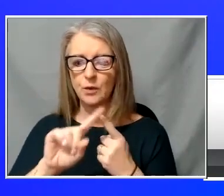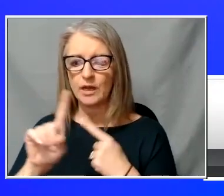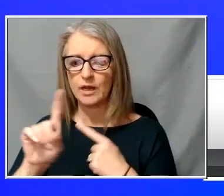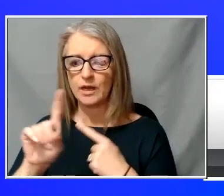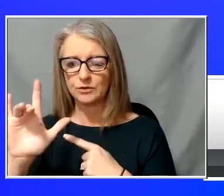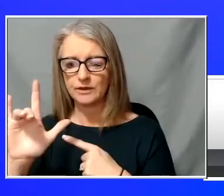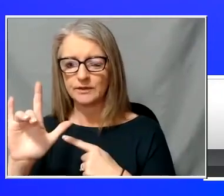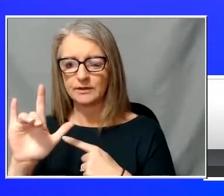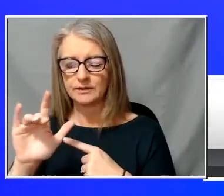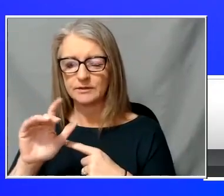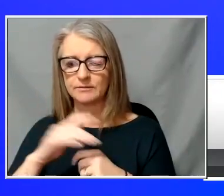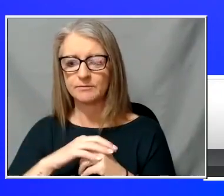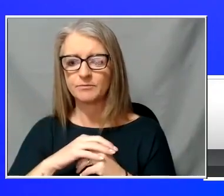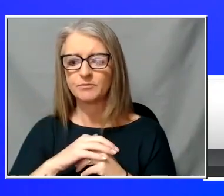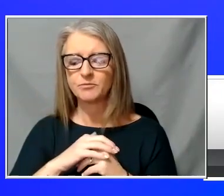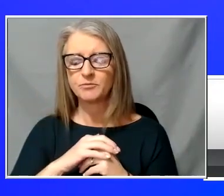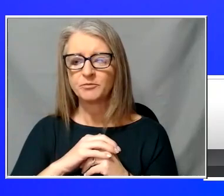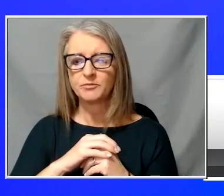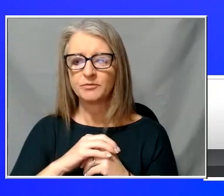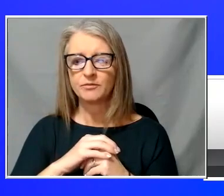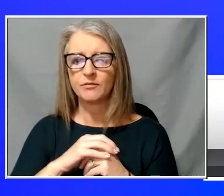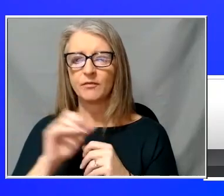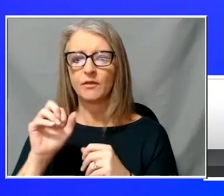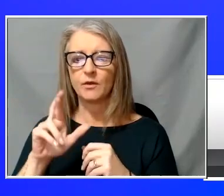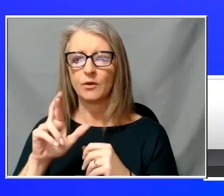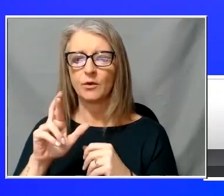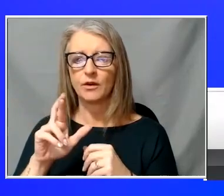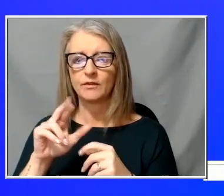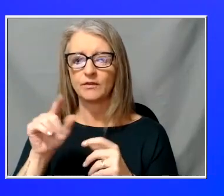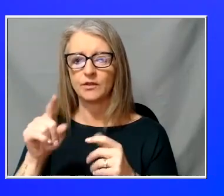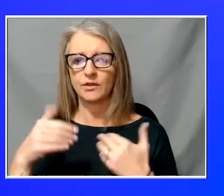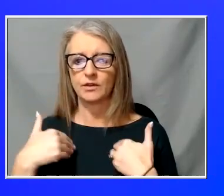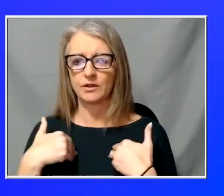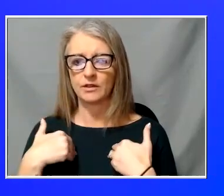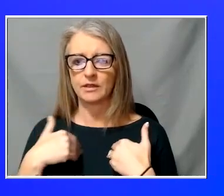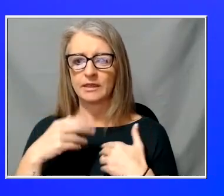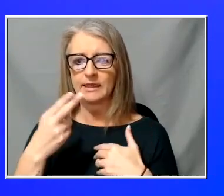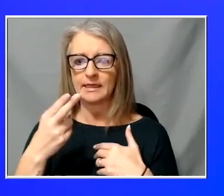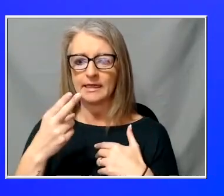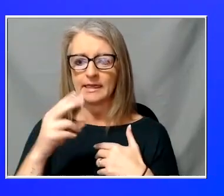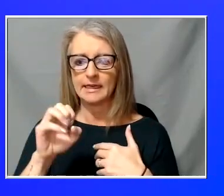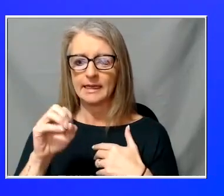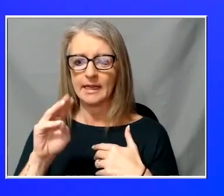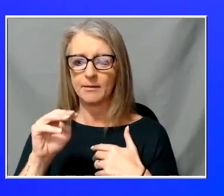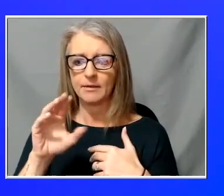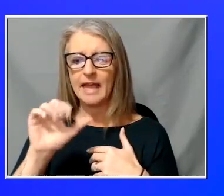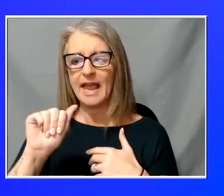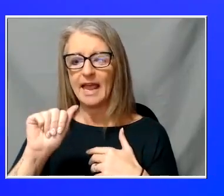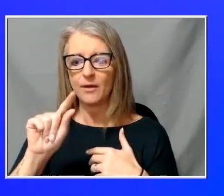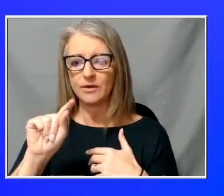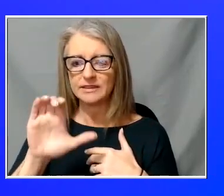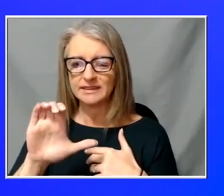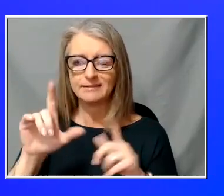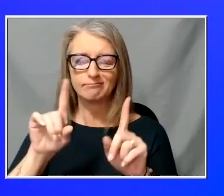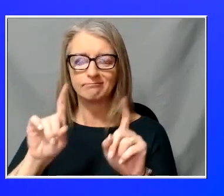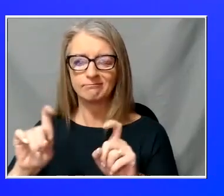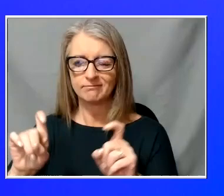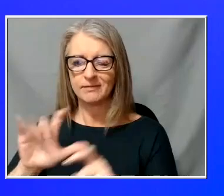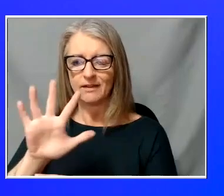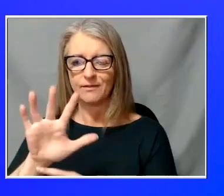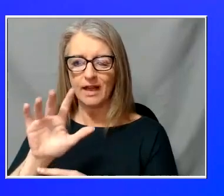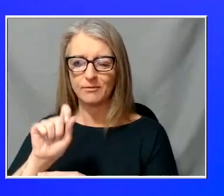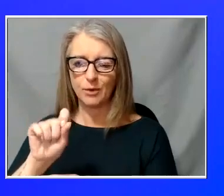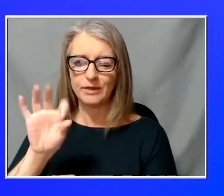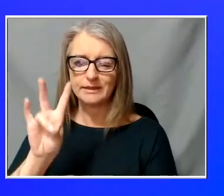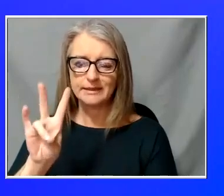per deciliter, or you have a hemoglobin A1C test of